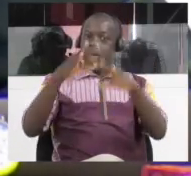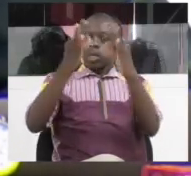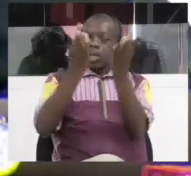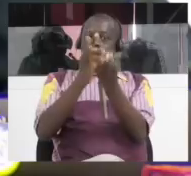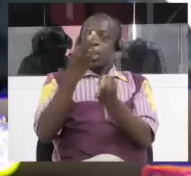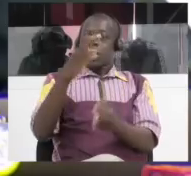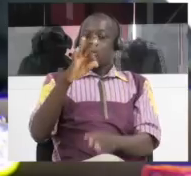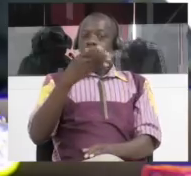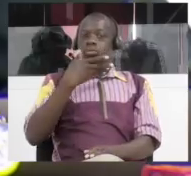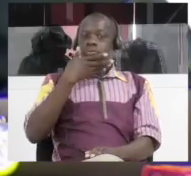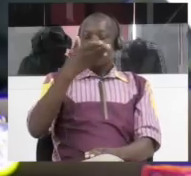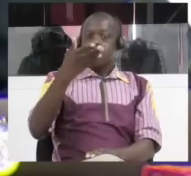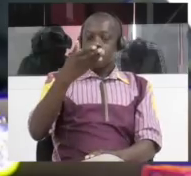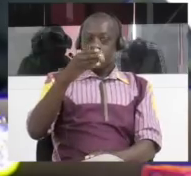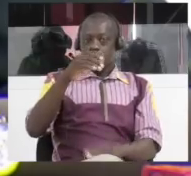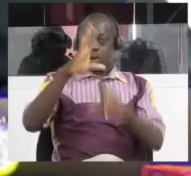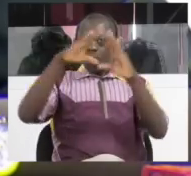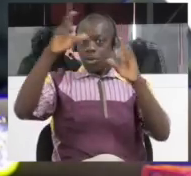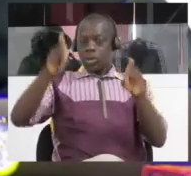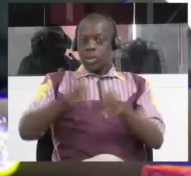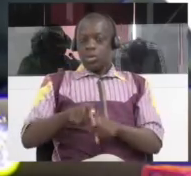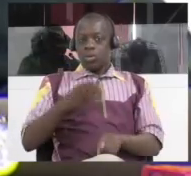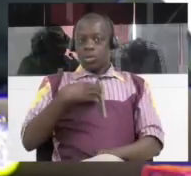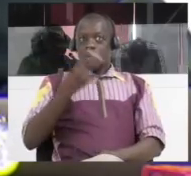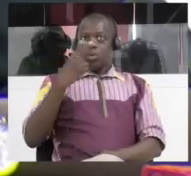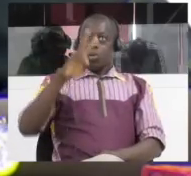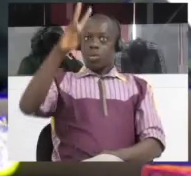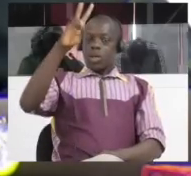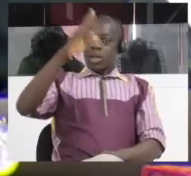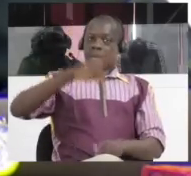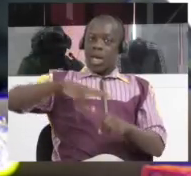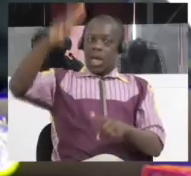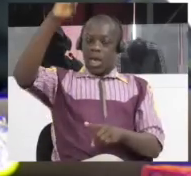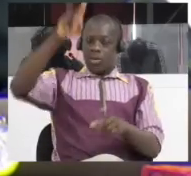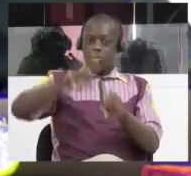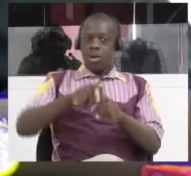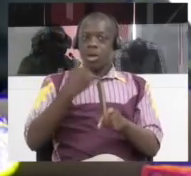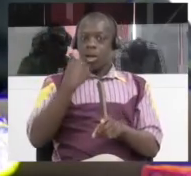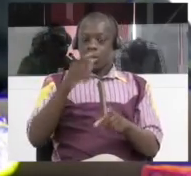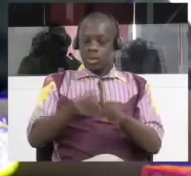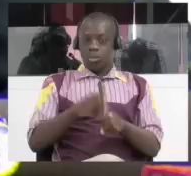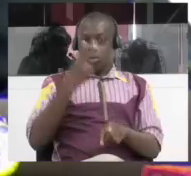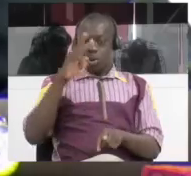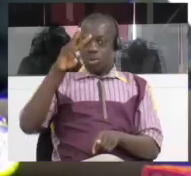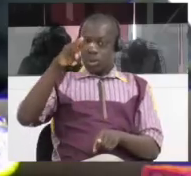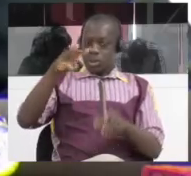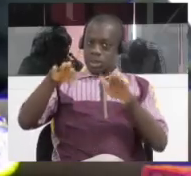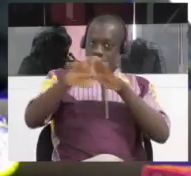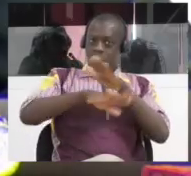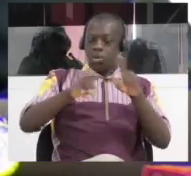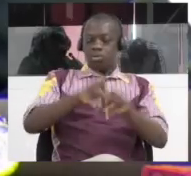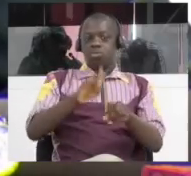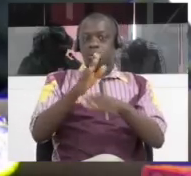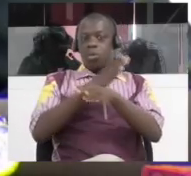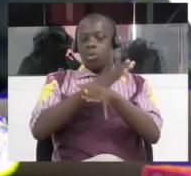up too high, we say we caution him to look down before he breaks his neck. So which means, you know, as a junior officer, you